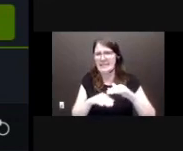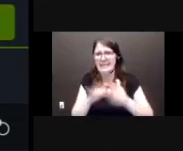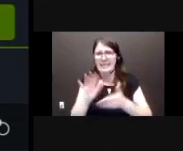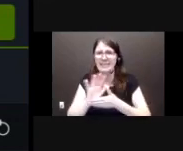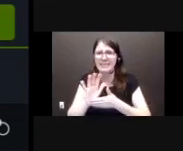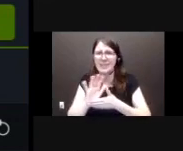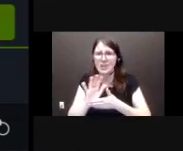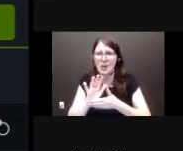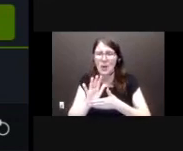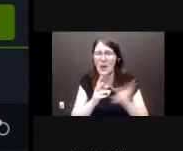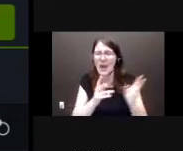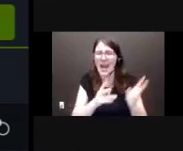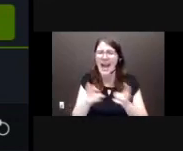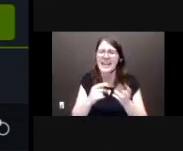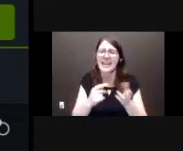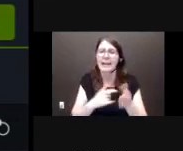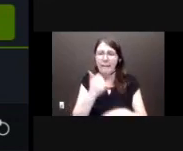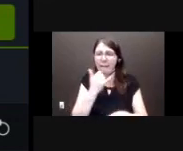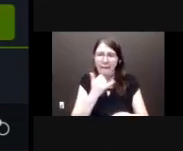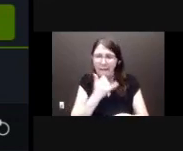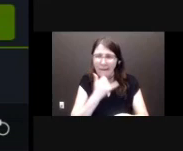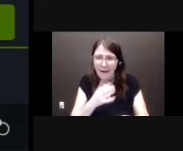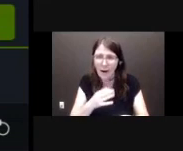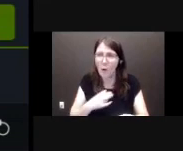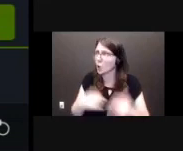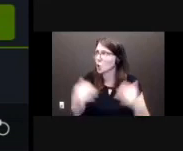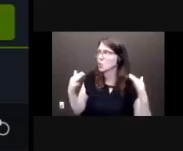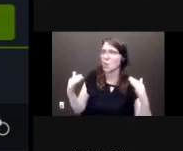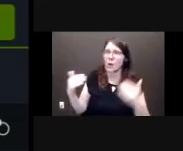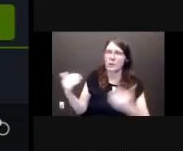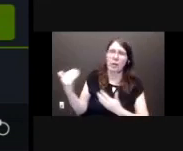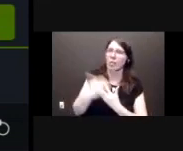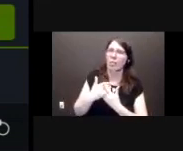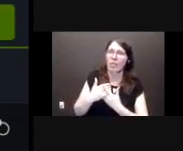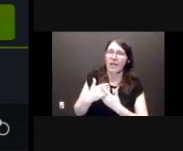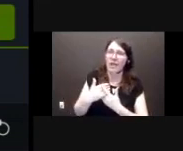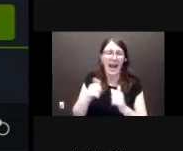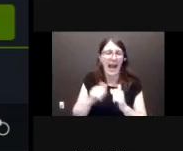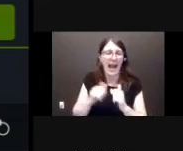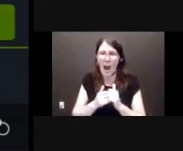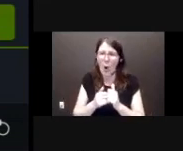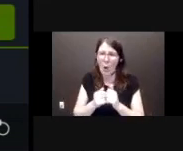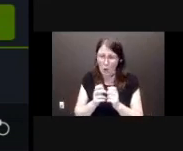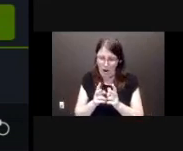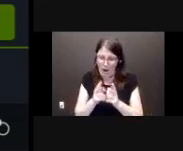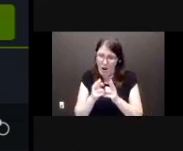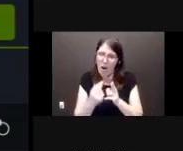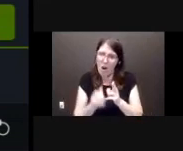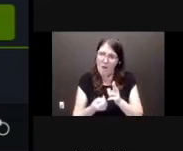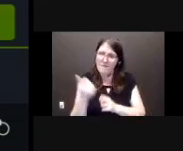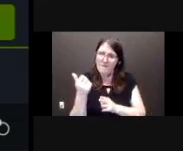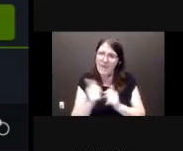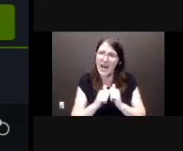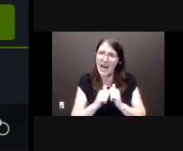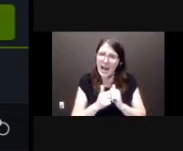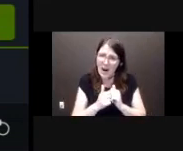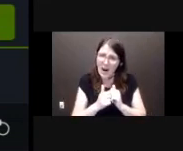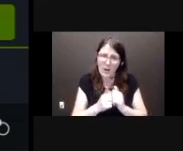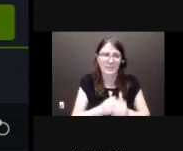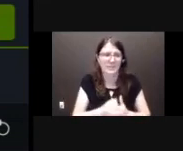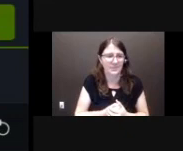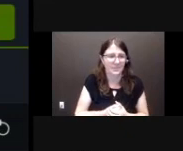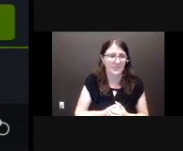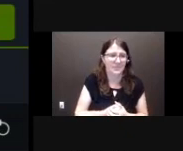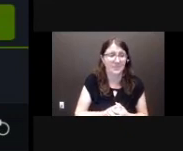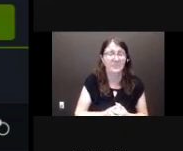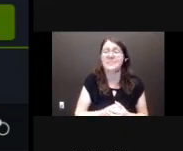we have background noise. So the one thing I really wanted to know was how to crop stuff out. So it's pretty simple in Camtasia. I tried Adobe, I